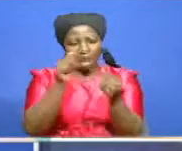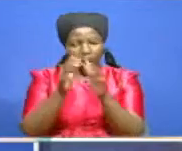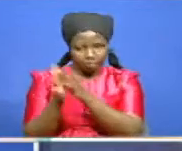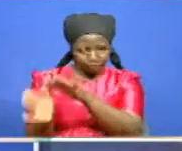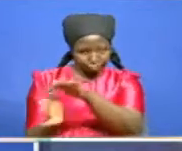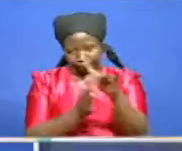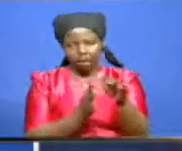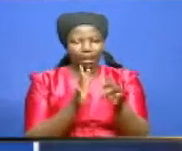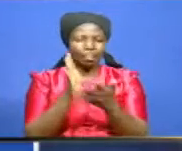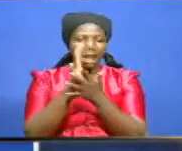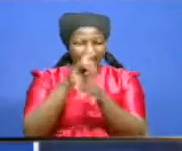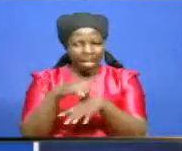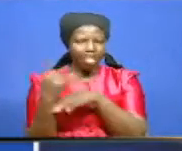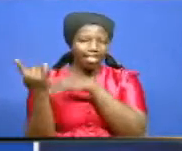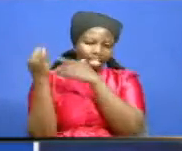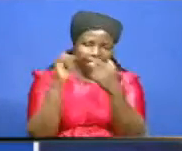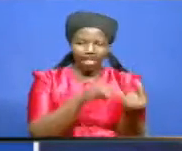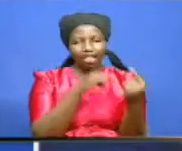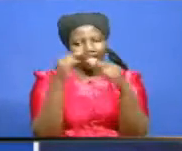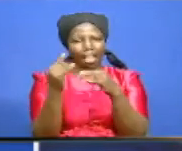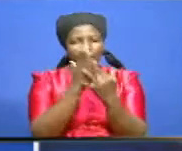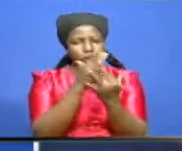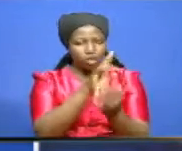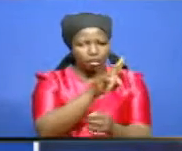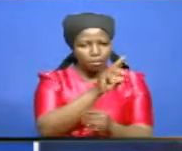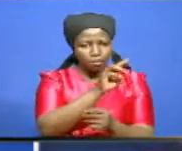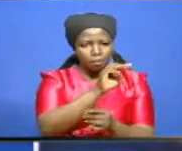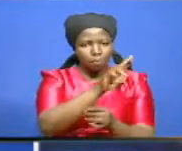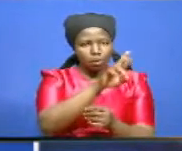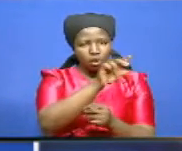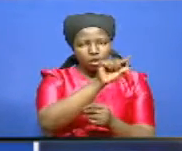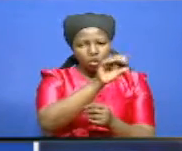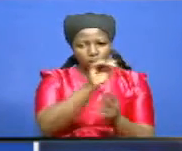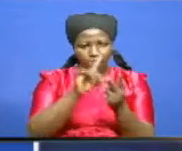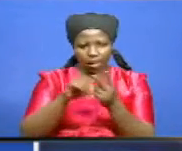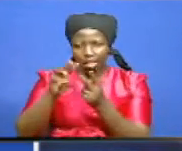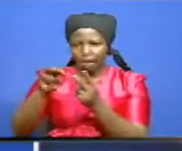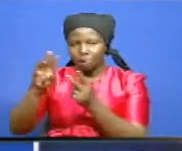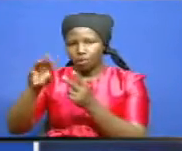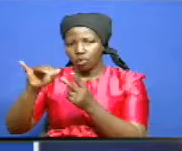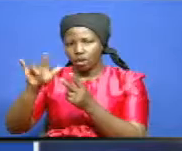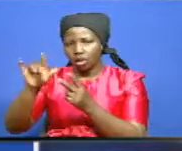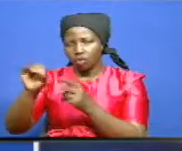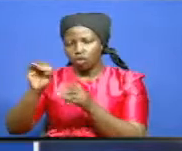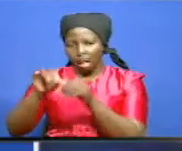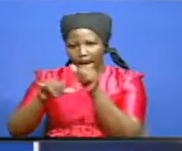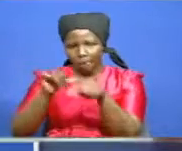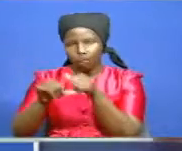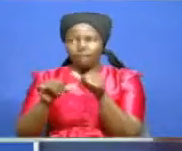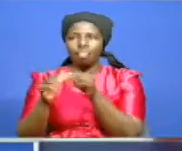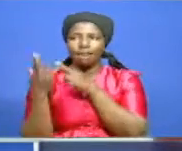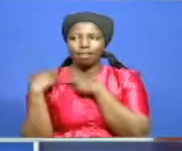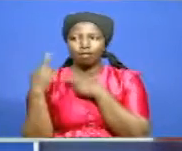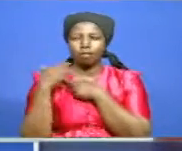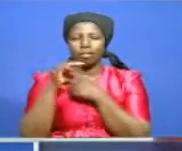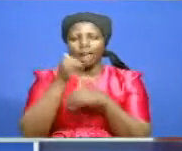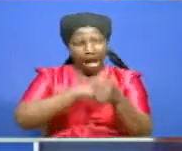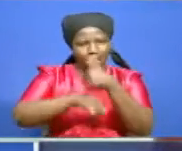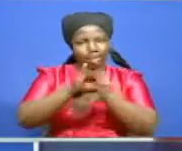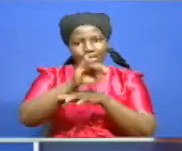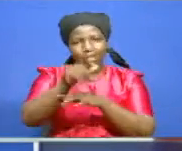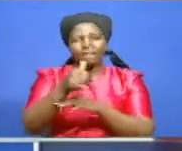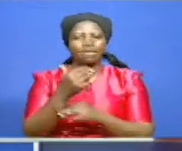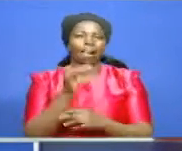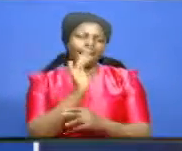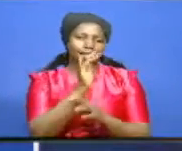exchange ensued between Murgor and Mwilu on the role of acting Chief Justice. When the Deputy Chief Justice inquired whether there has been a